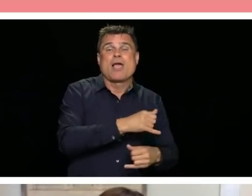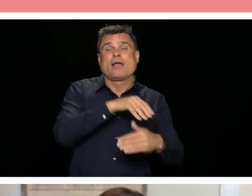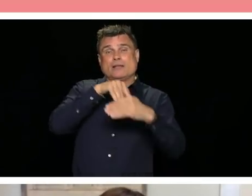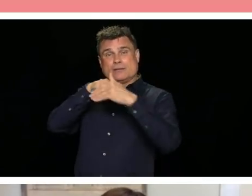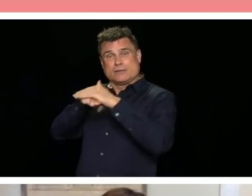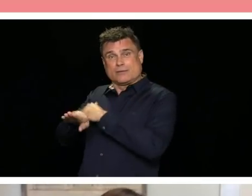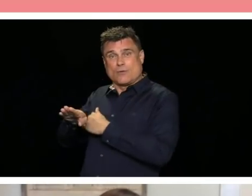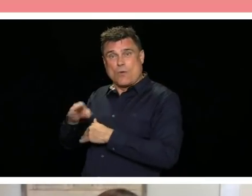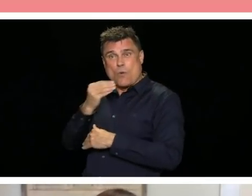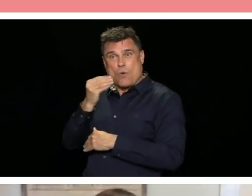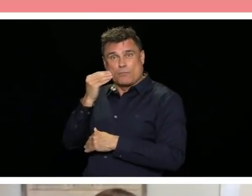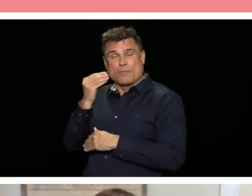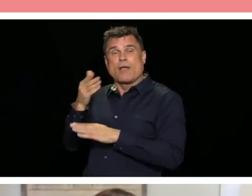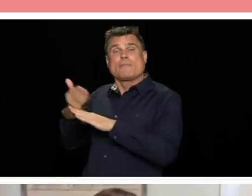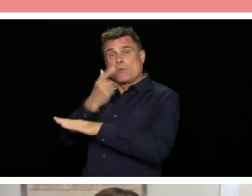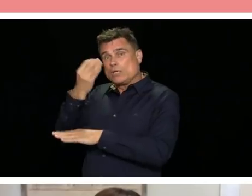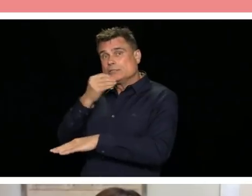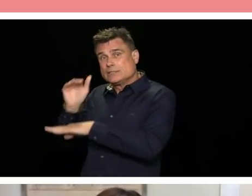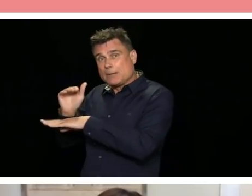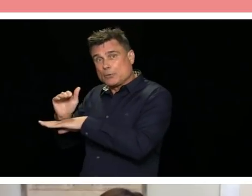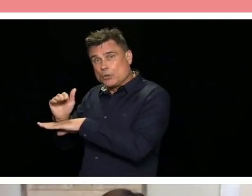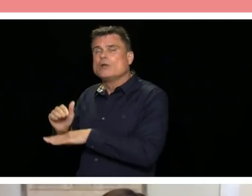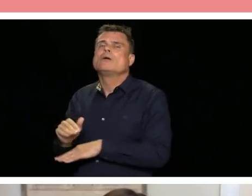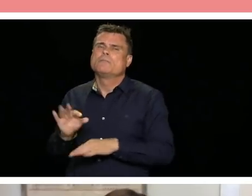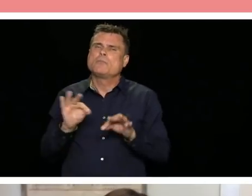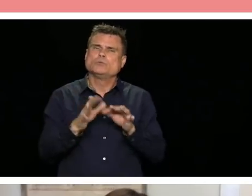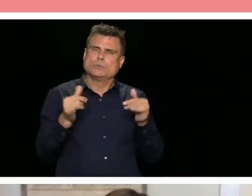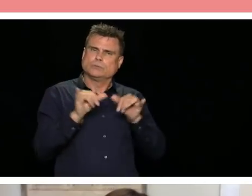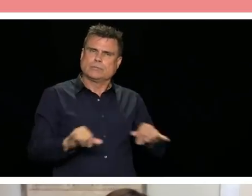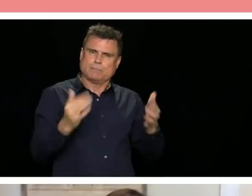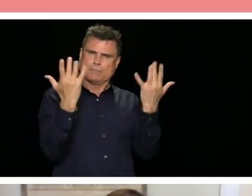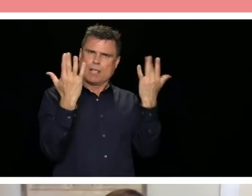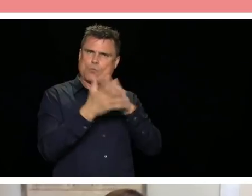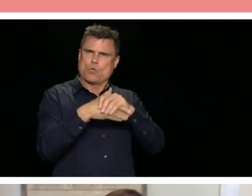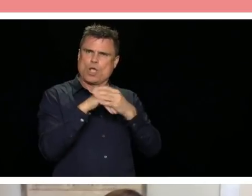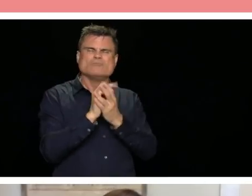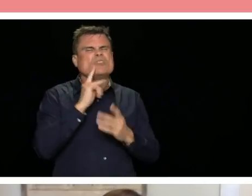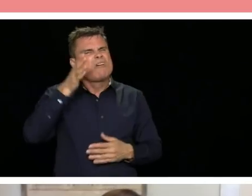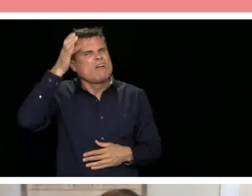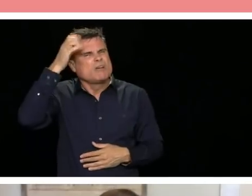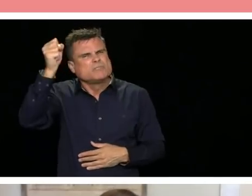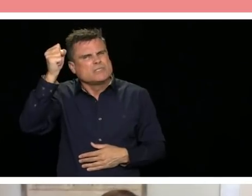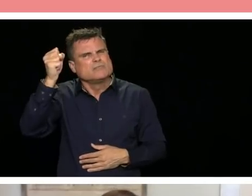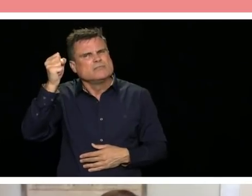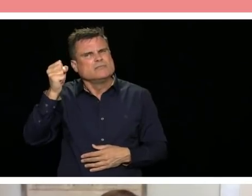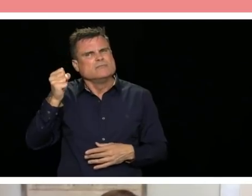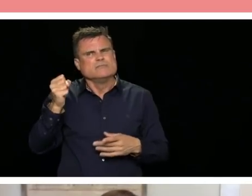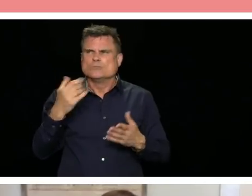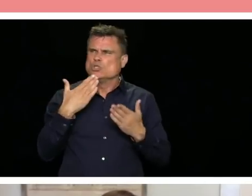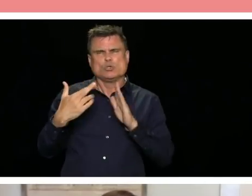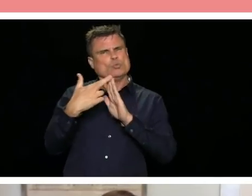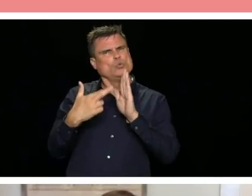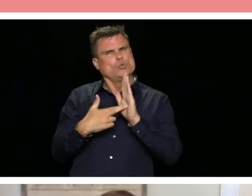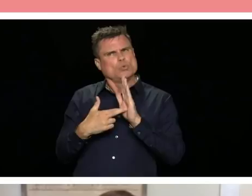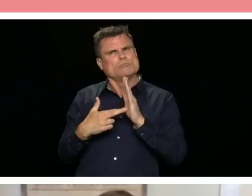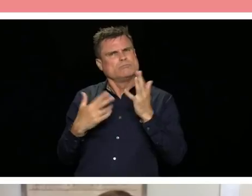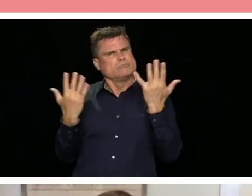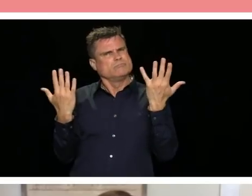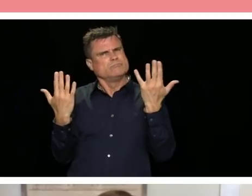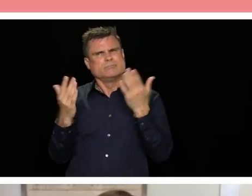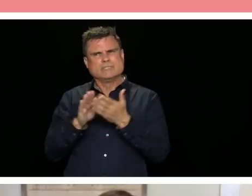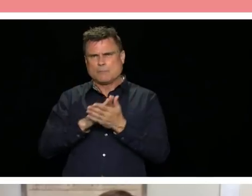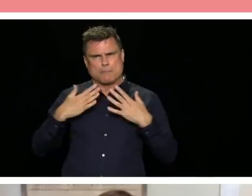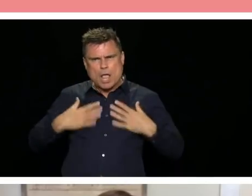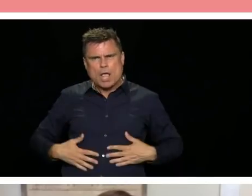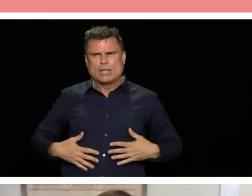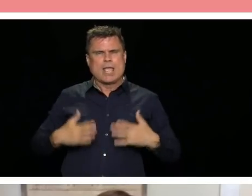people just need to be more careful about doing the right thing, about practicing good hygiene when people come home and